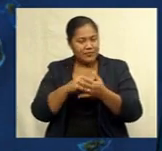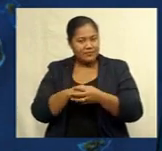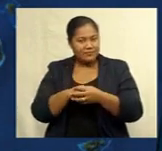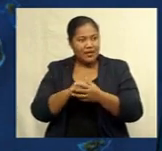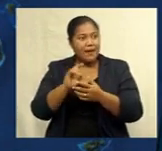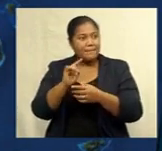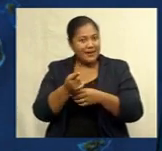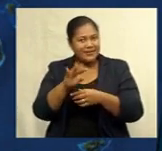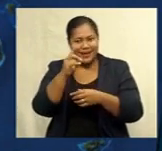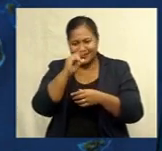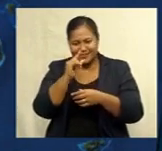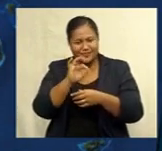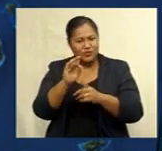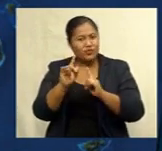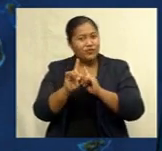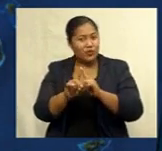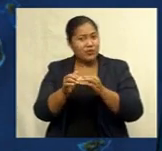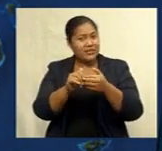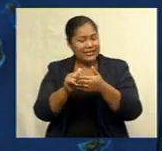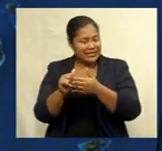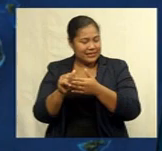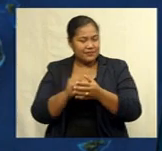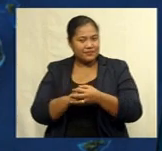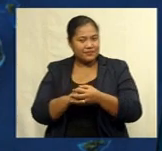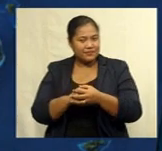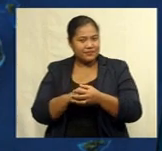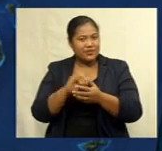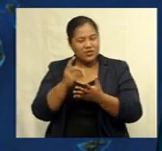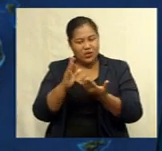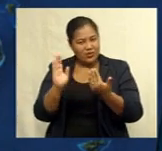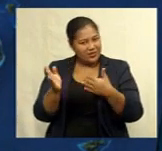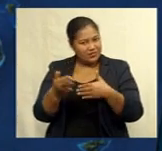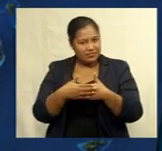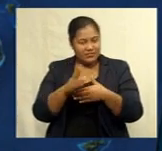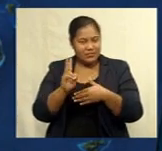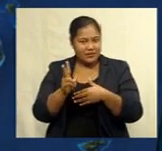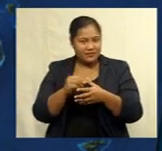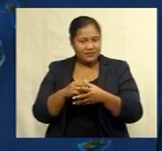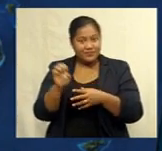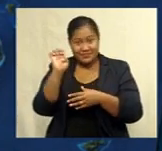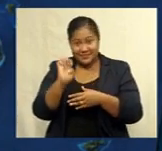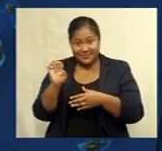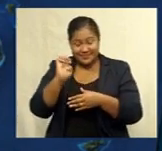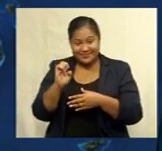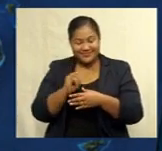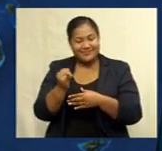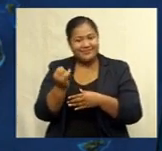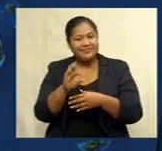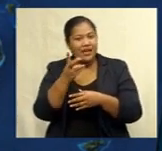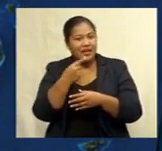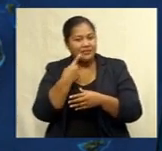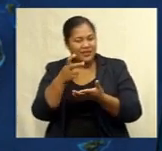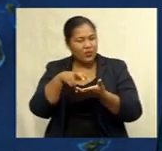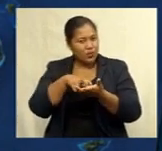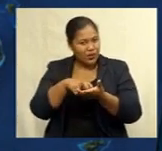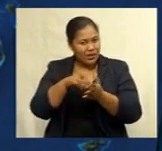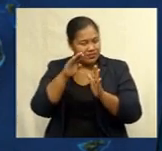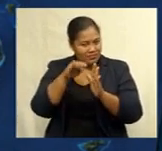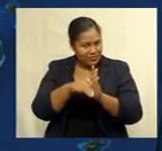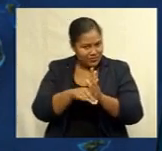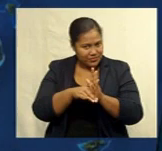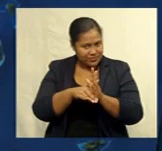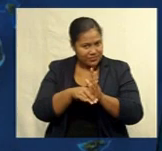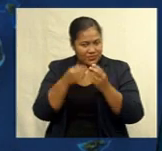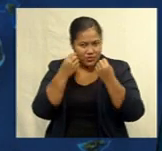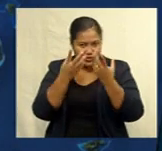was unable to follow the lead and closed again in red. In Europe, investor sentiment has weakened, with a survey showing a